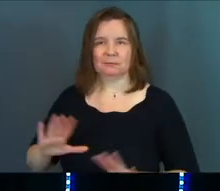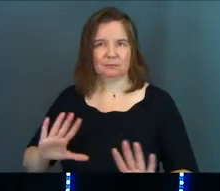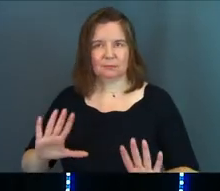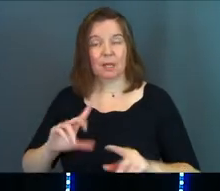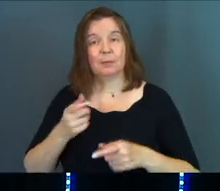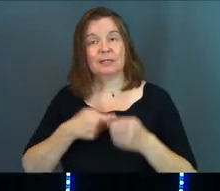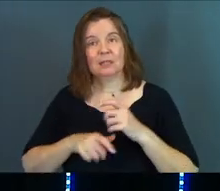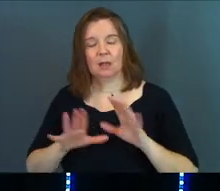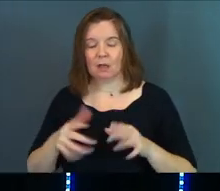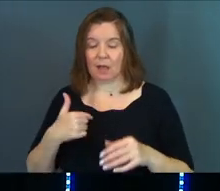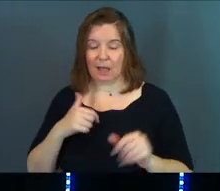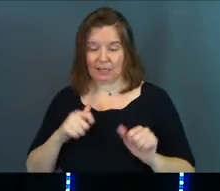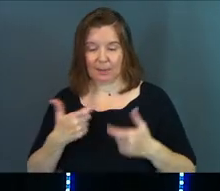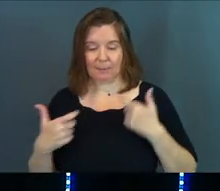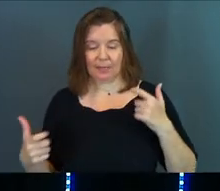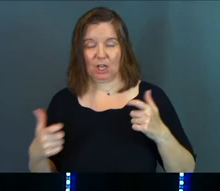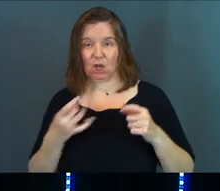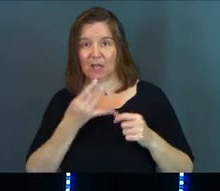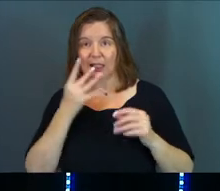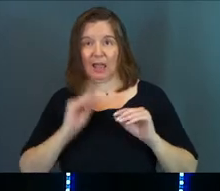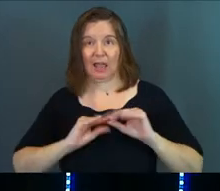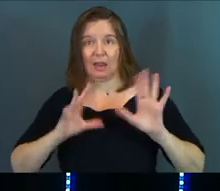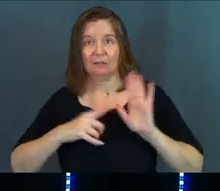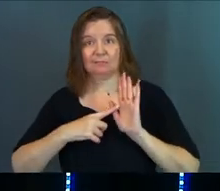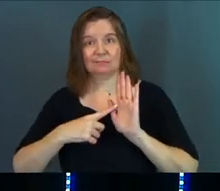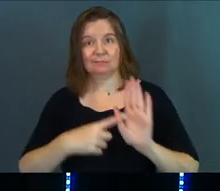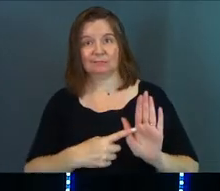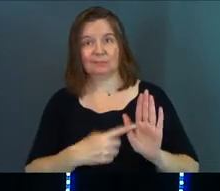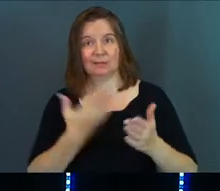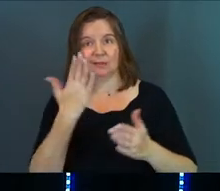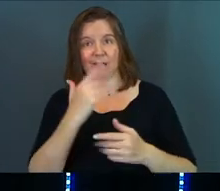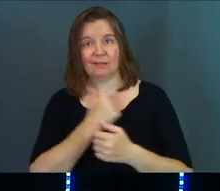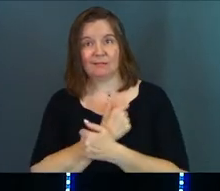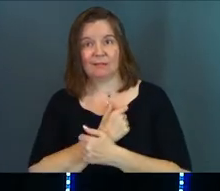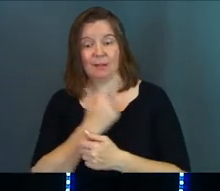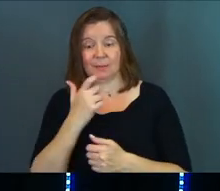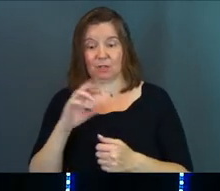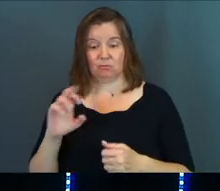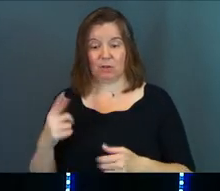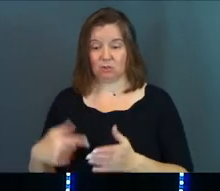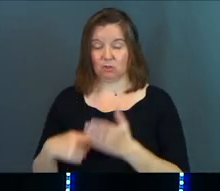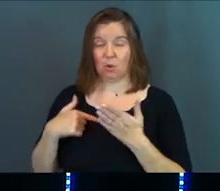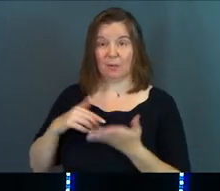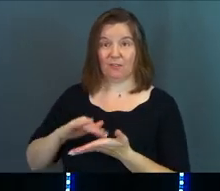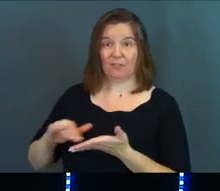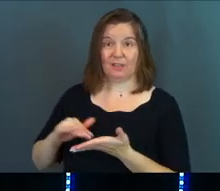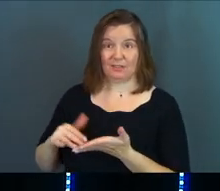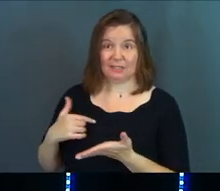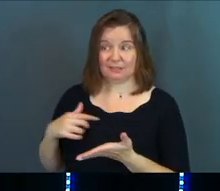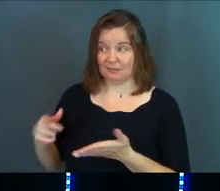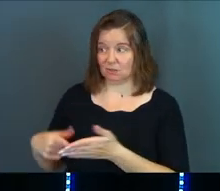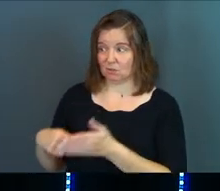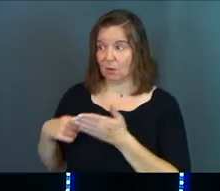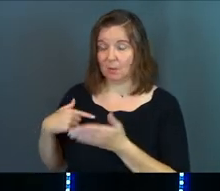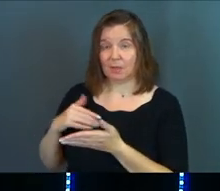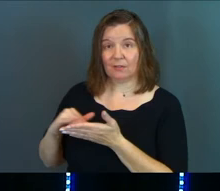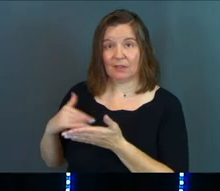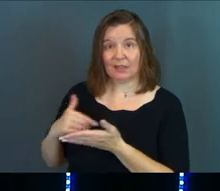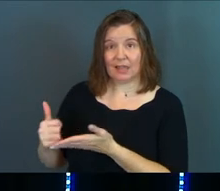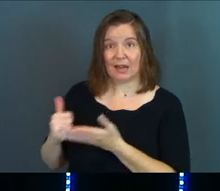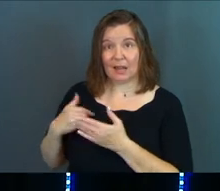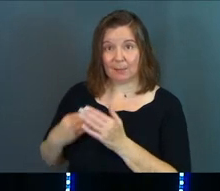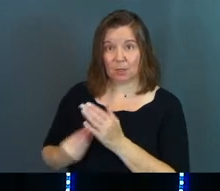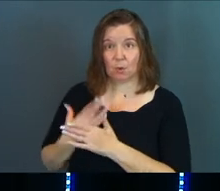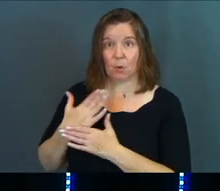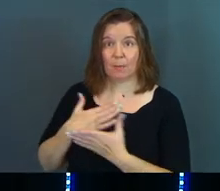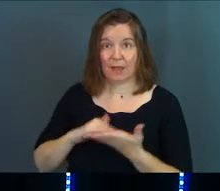own. But instead goes, hey, I can be a bigger light right now in other places because Rachel showed me forgiveness. Rachel showed me a forgiveness to help me